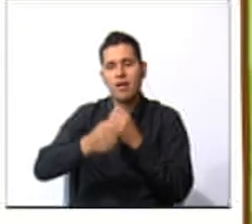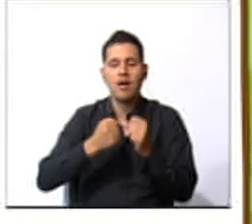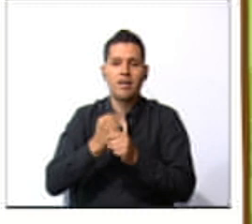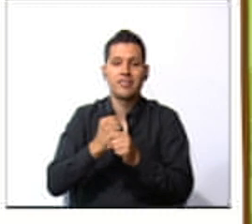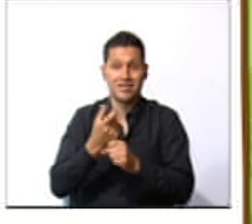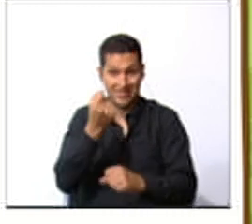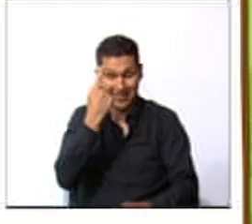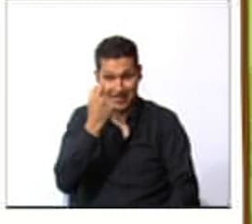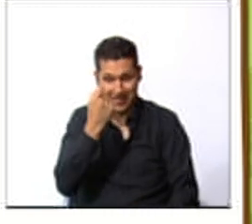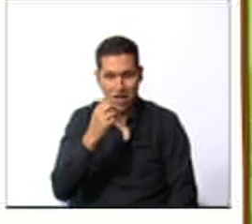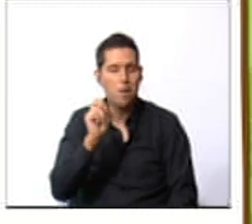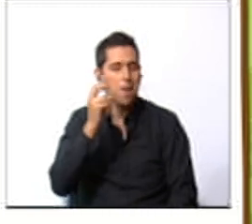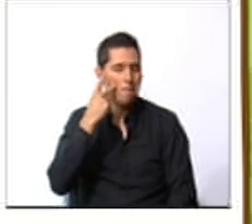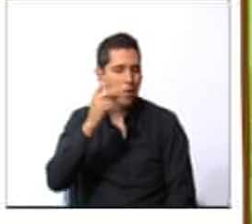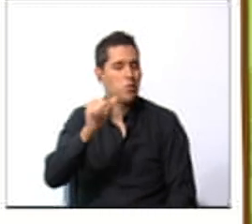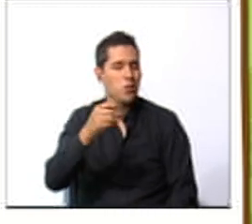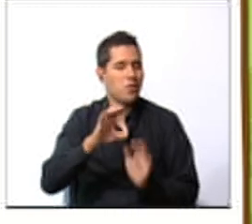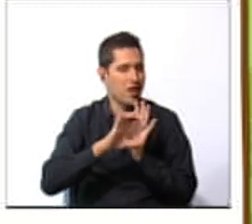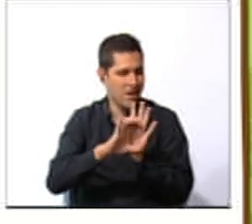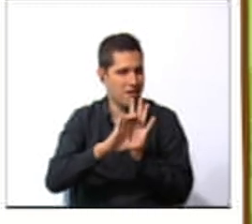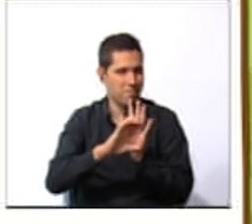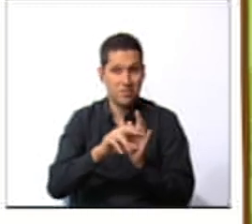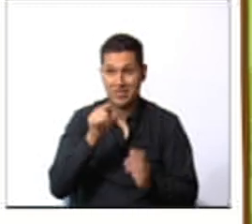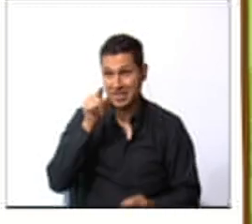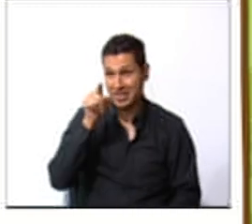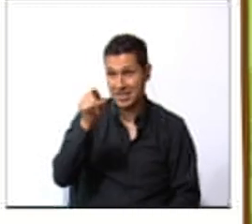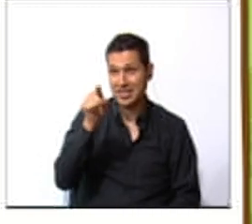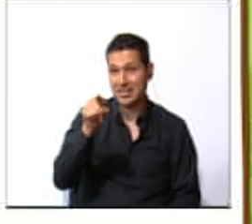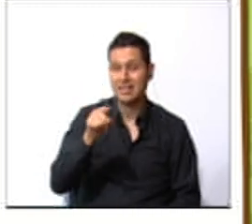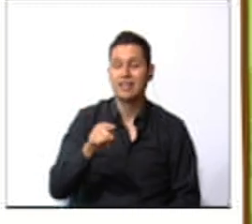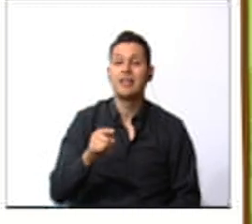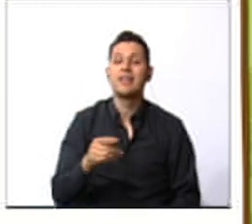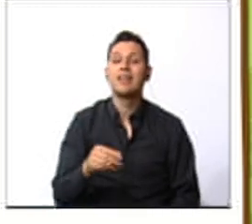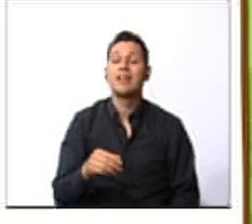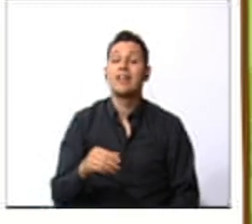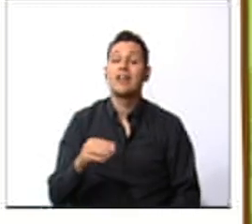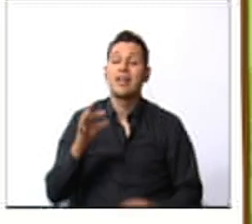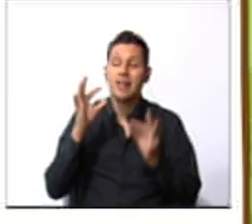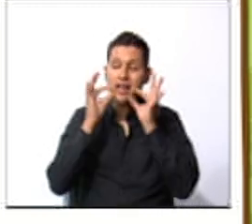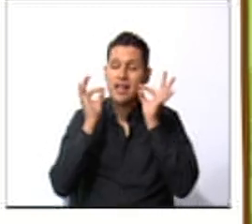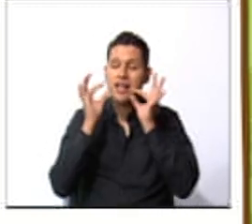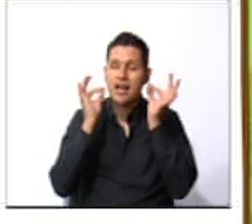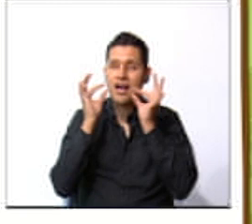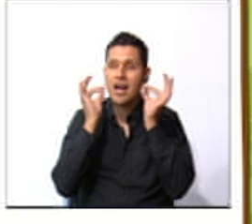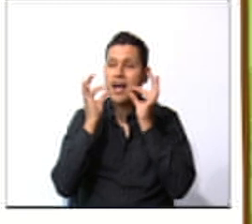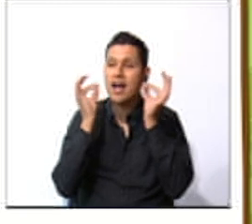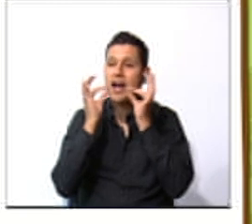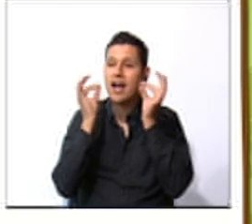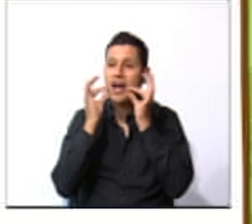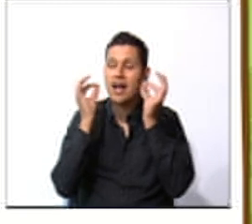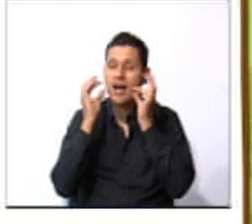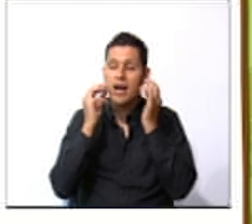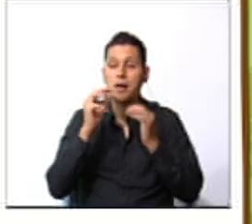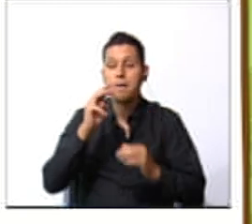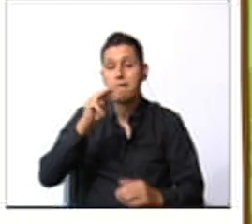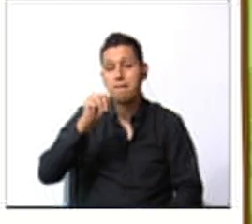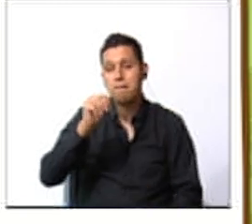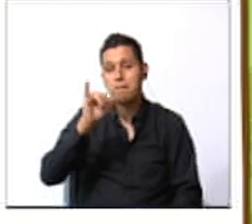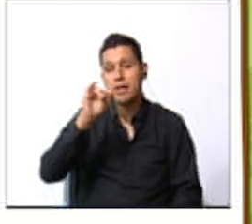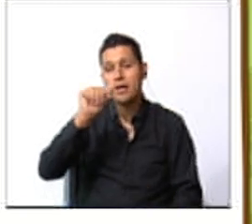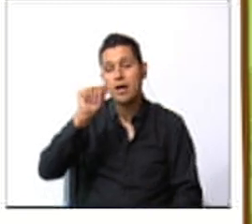Okay, let's read. The cat meows. Meow. Because he